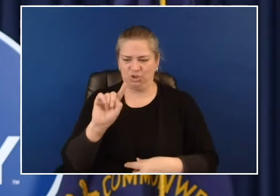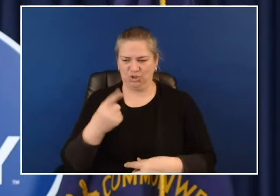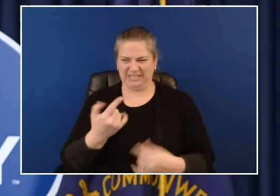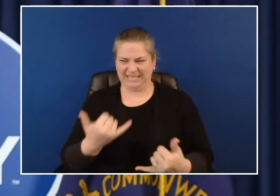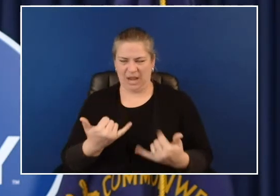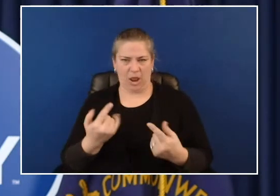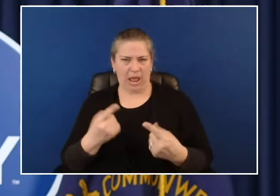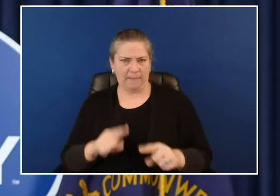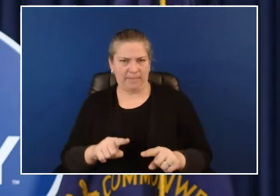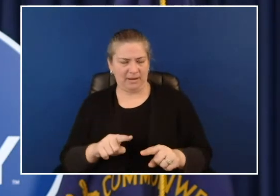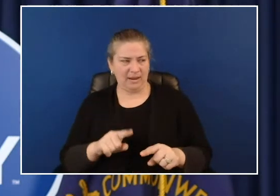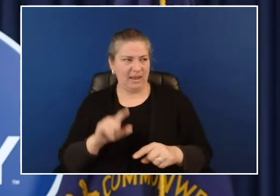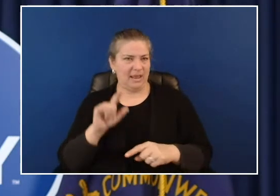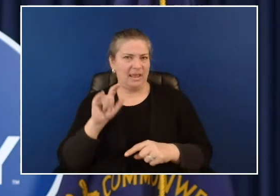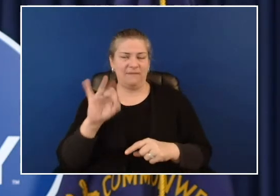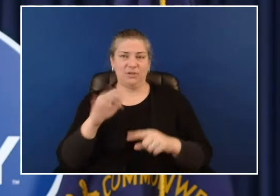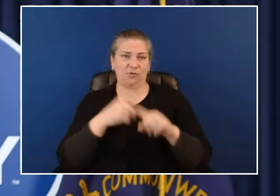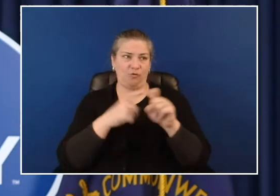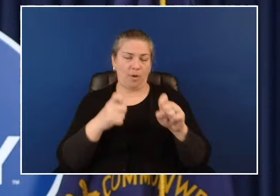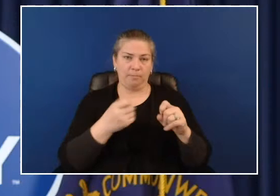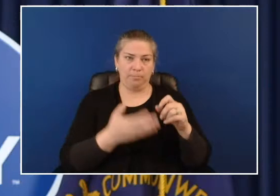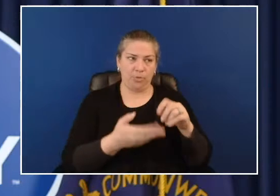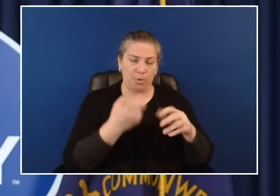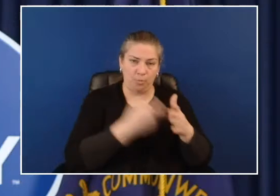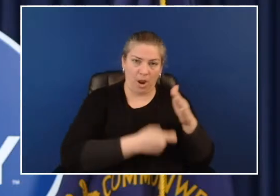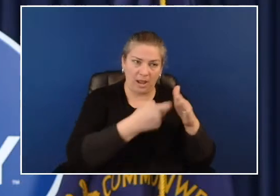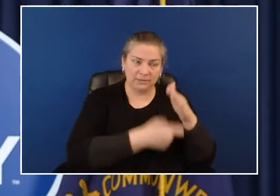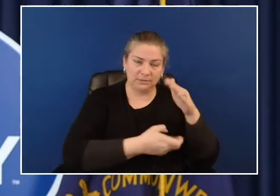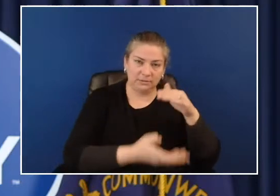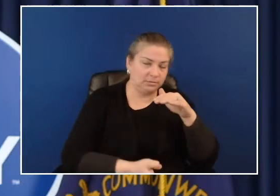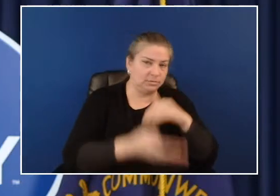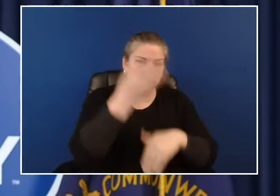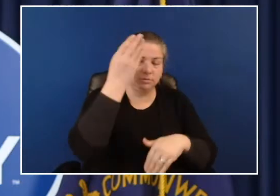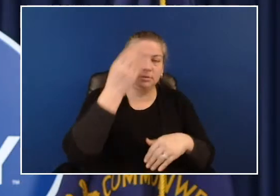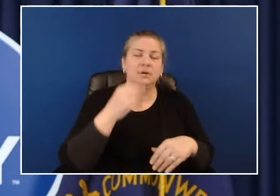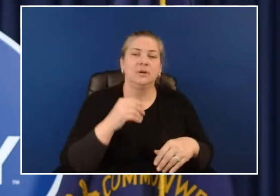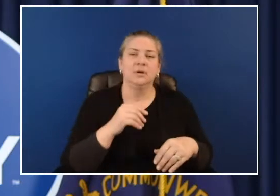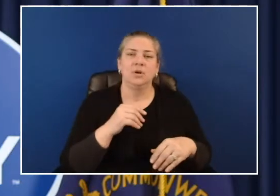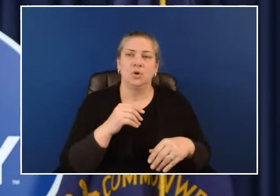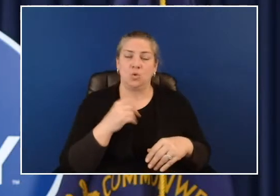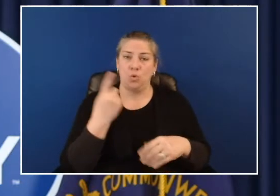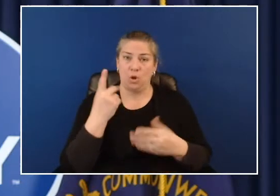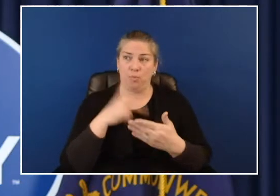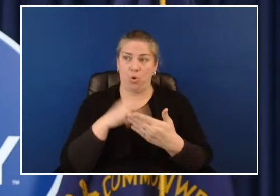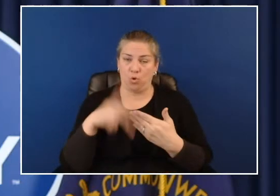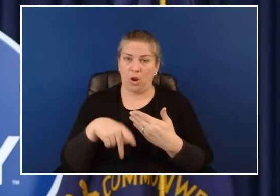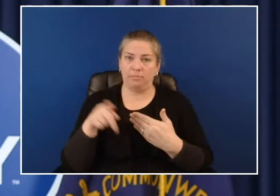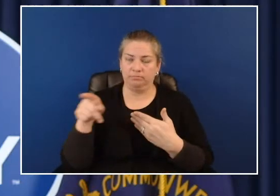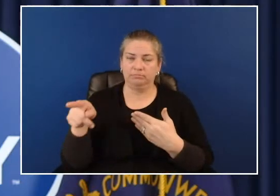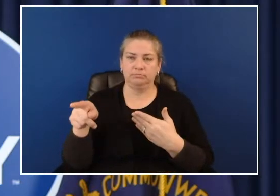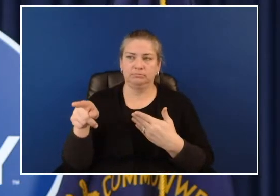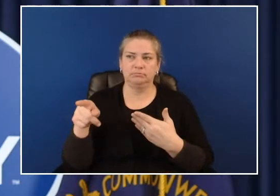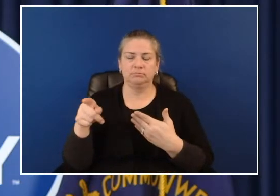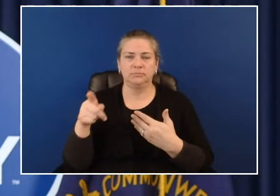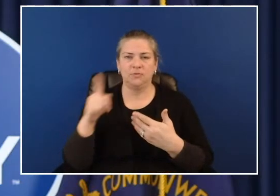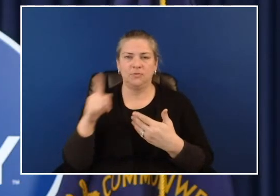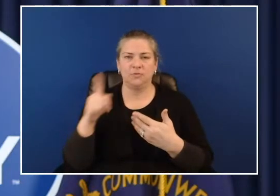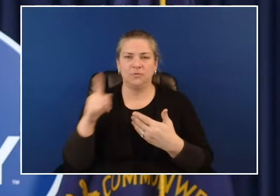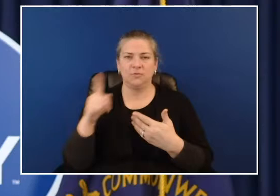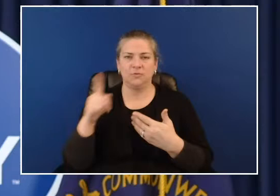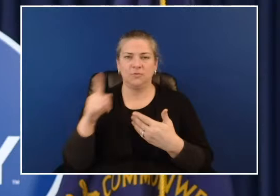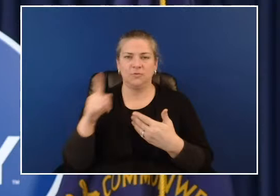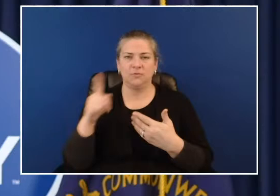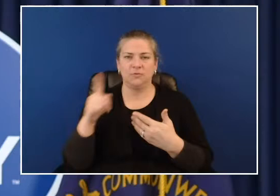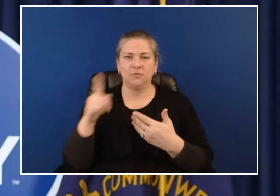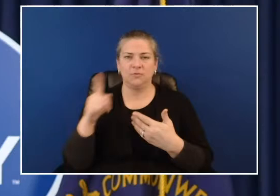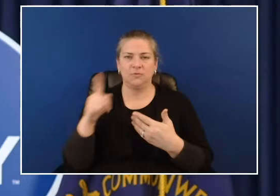if it's driven by rising prices for other issues. One program has been out for a while, administered by Louisville,